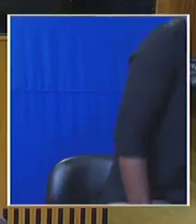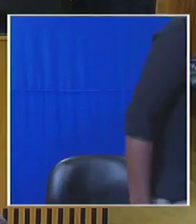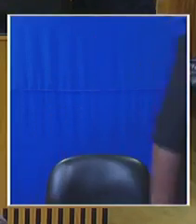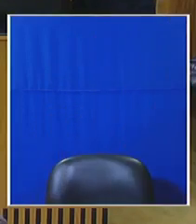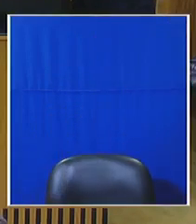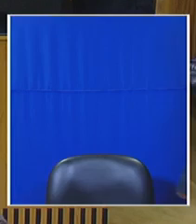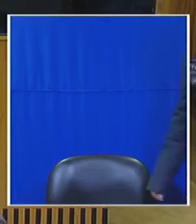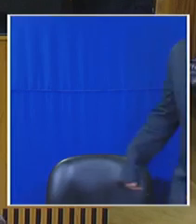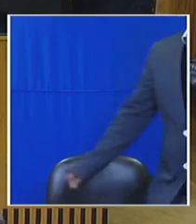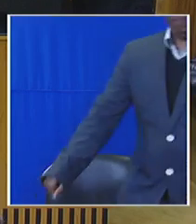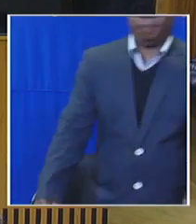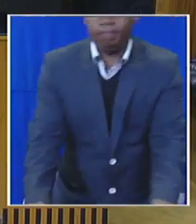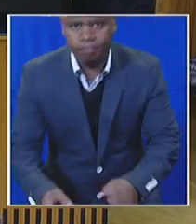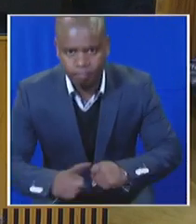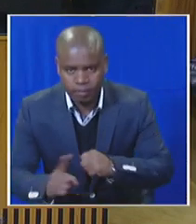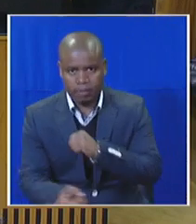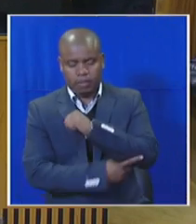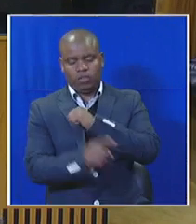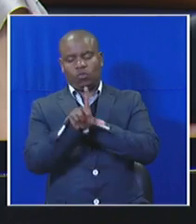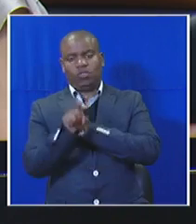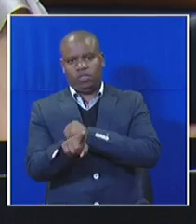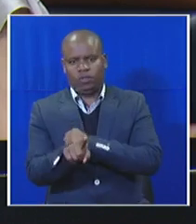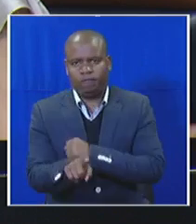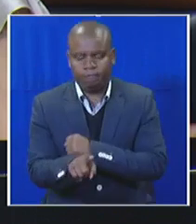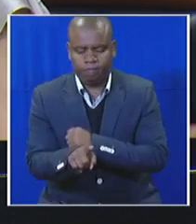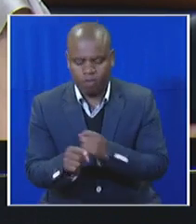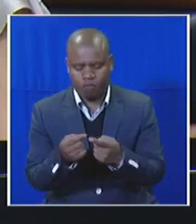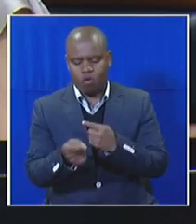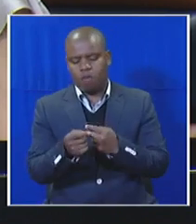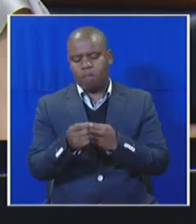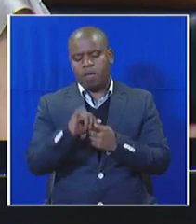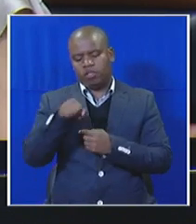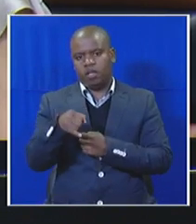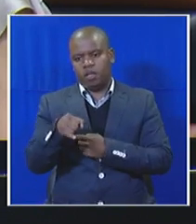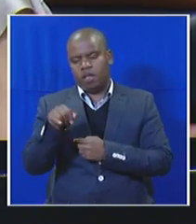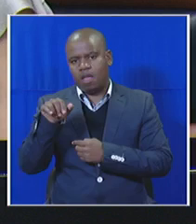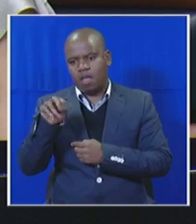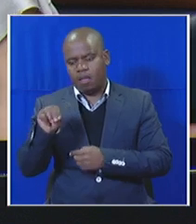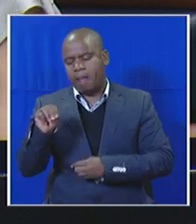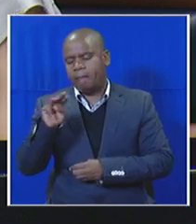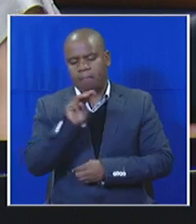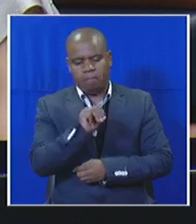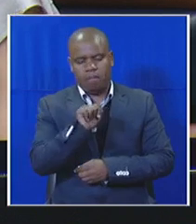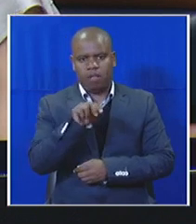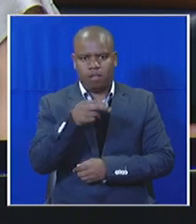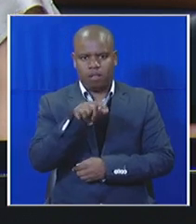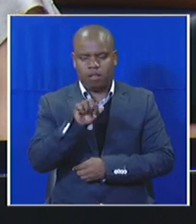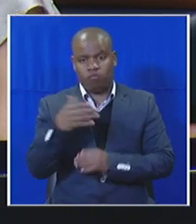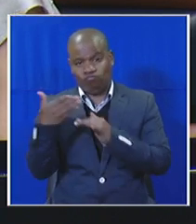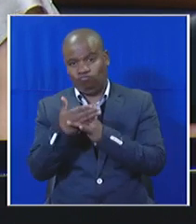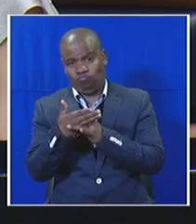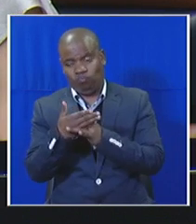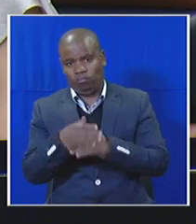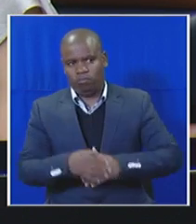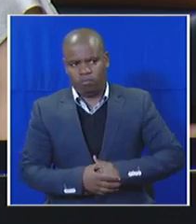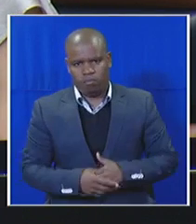The last question has been asked by the Honorable J.L. Mahlangu. The Honorable, the President. Sorry, Speaker.